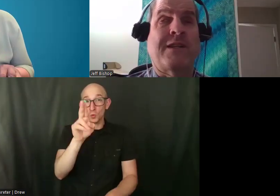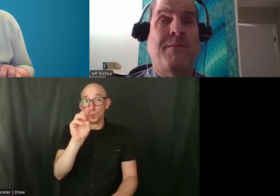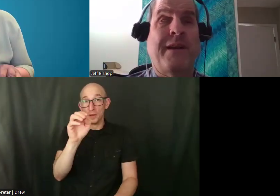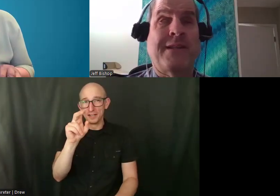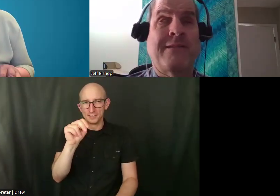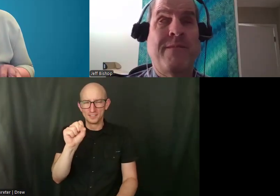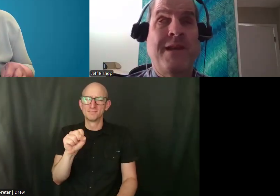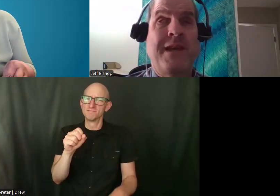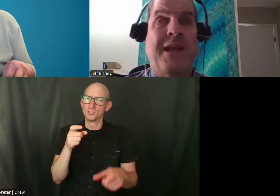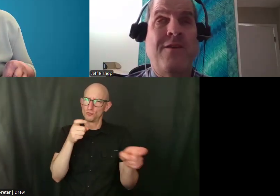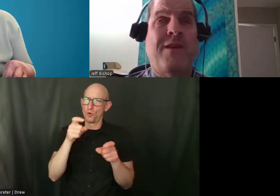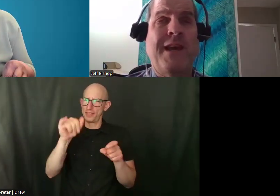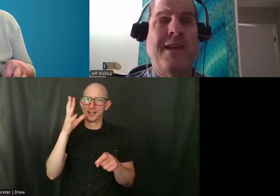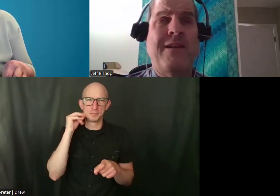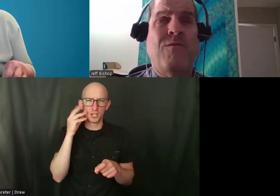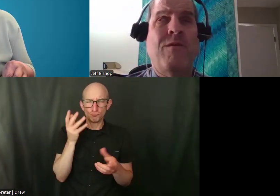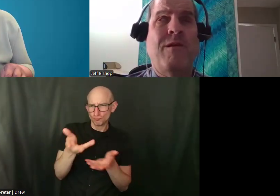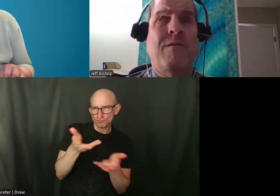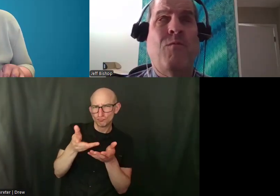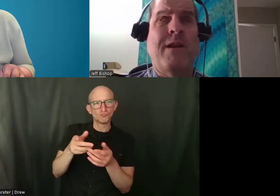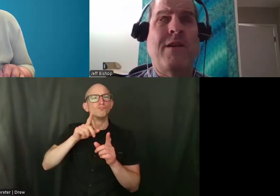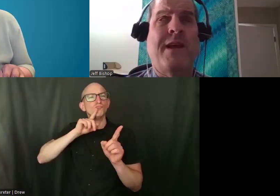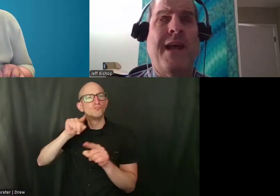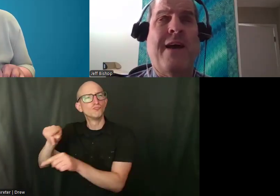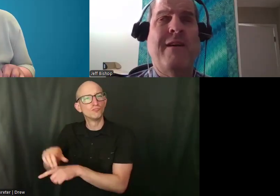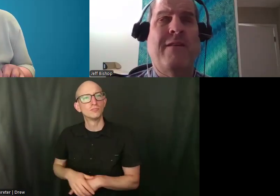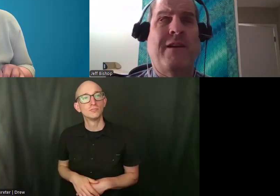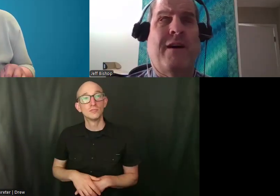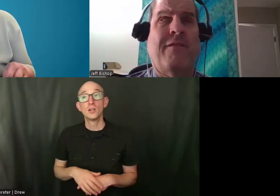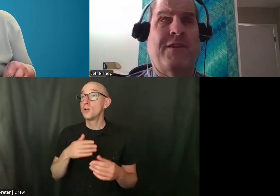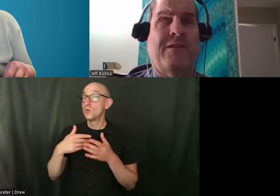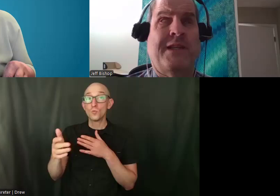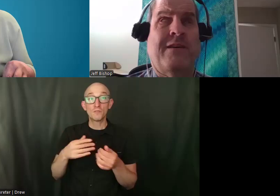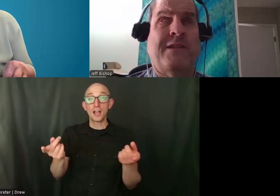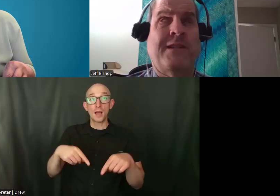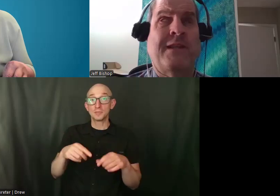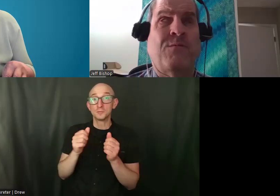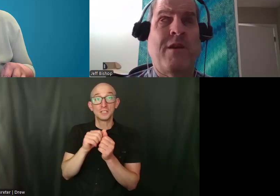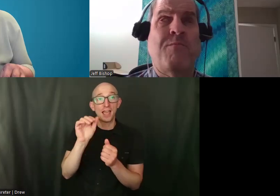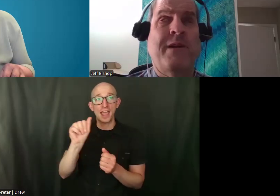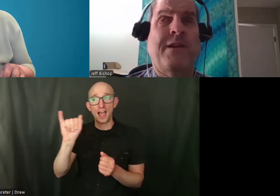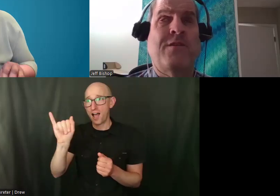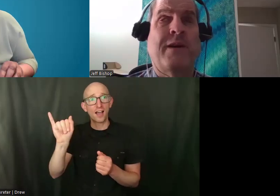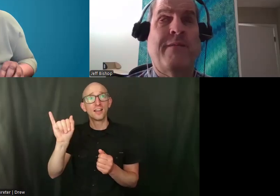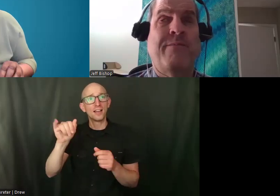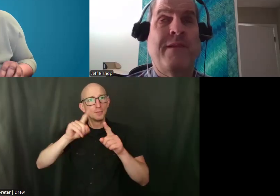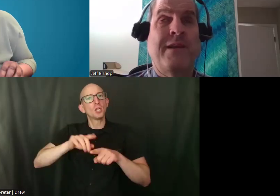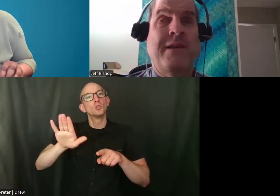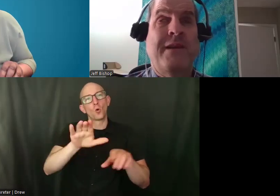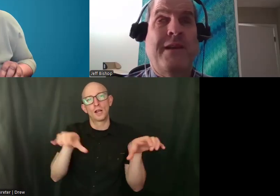user experience. And what you get out of an artificial intelligence is what you put into